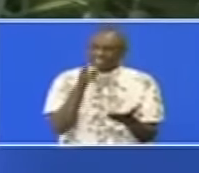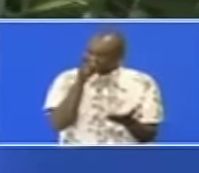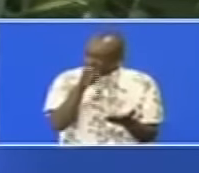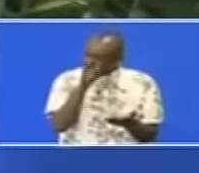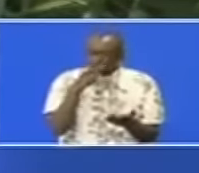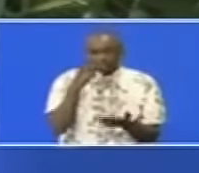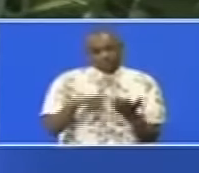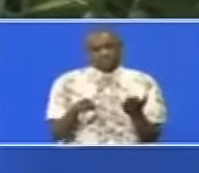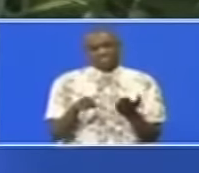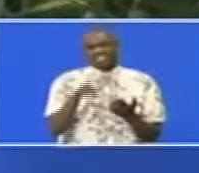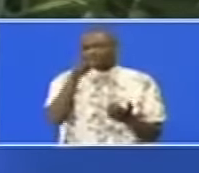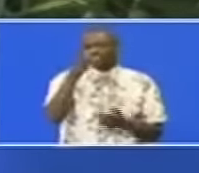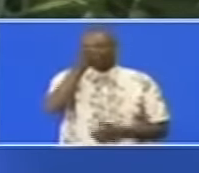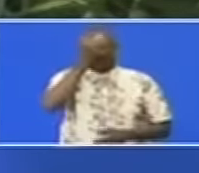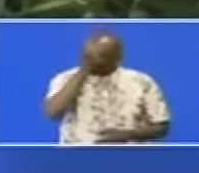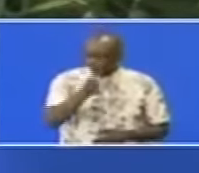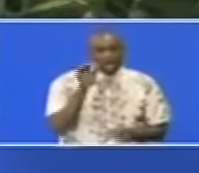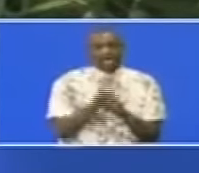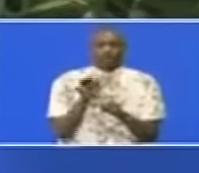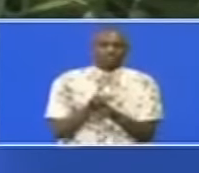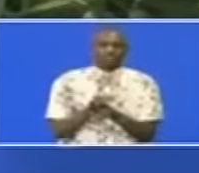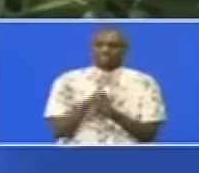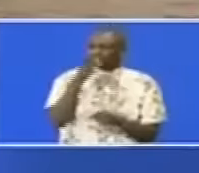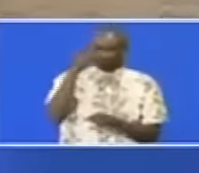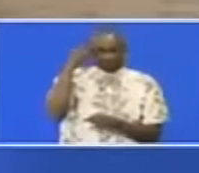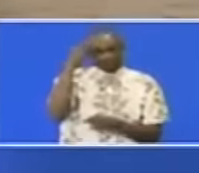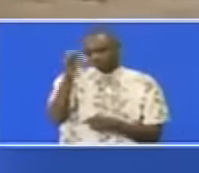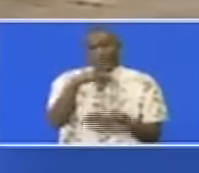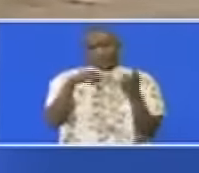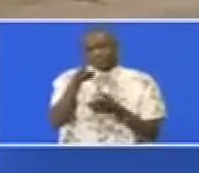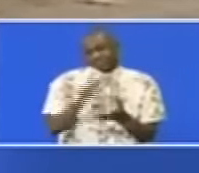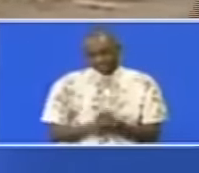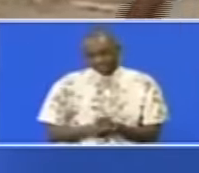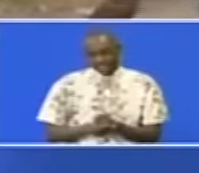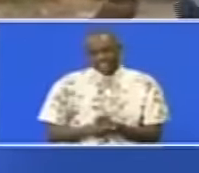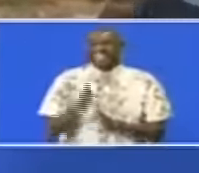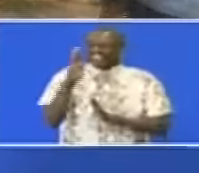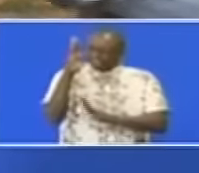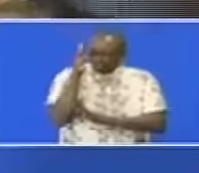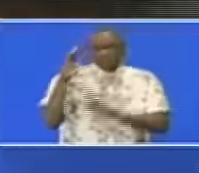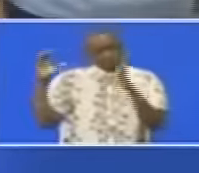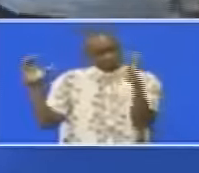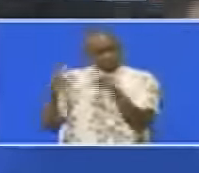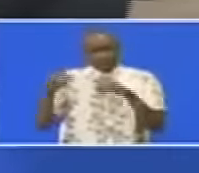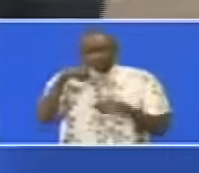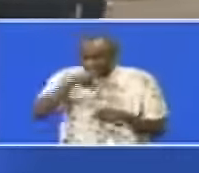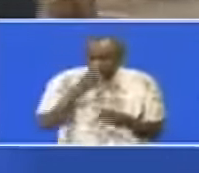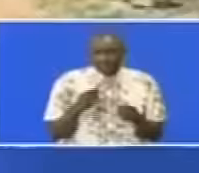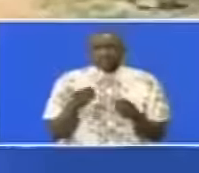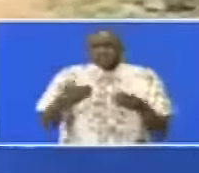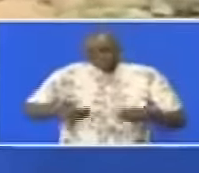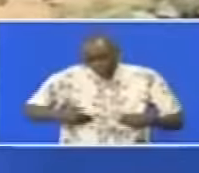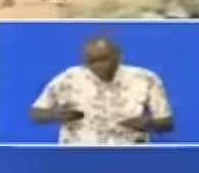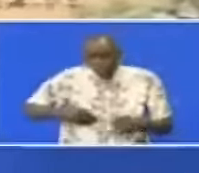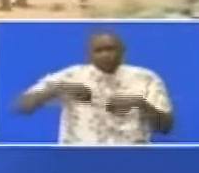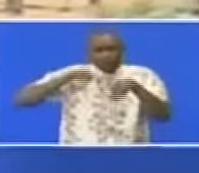they are as ignorant as anyone else about Islam. Security agencies have also failed to keep track on a number of youngsters